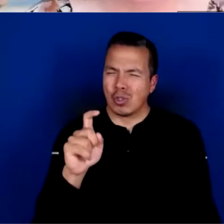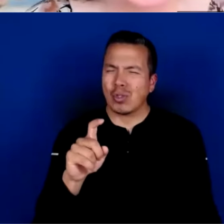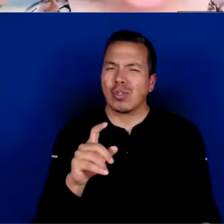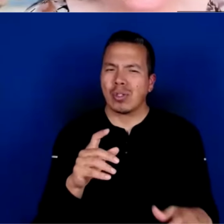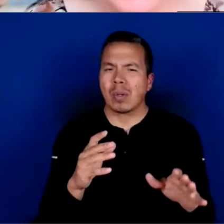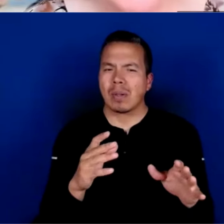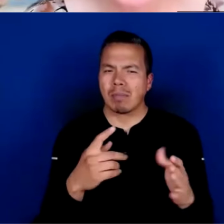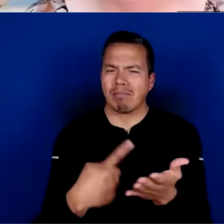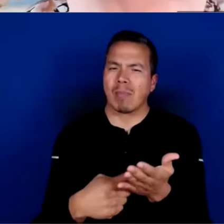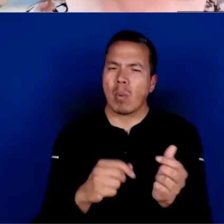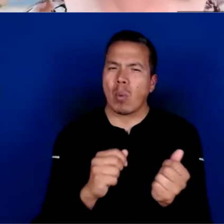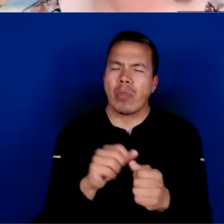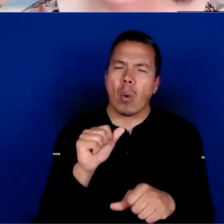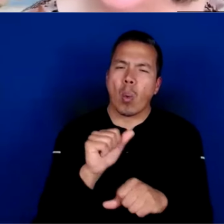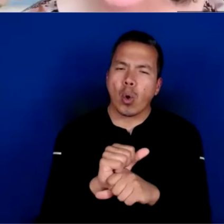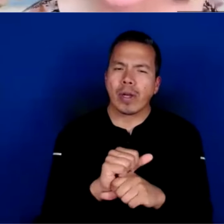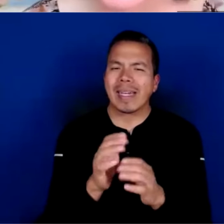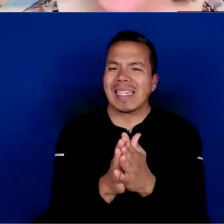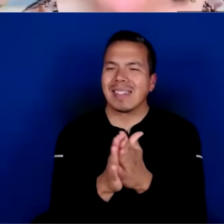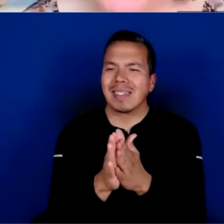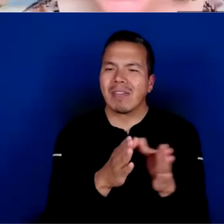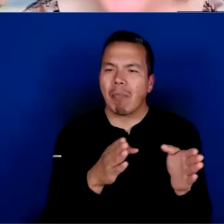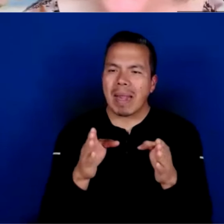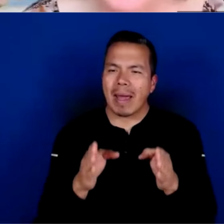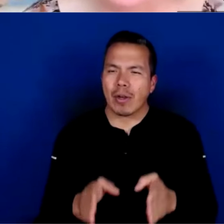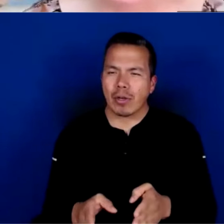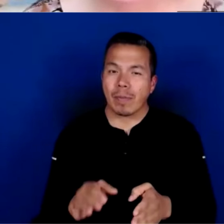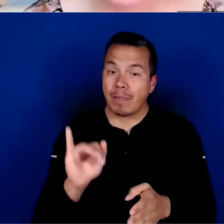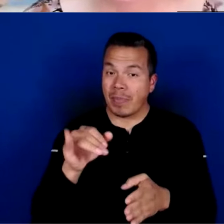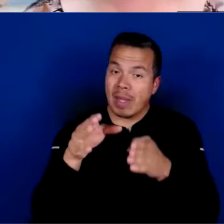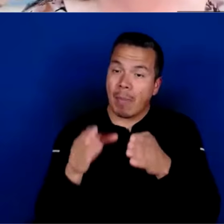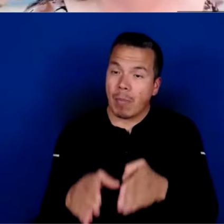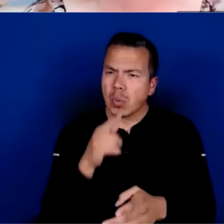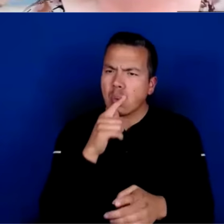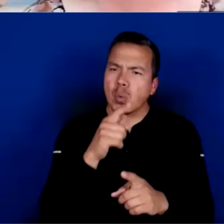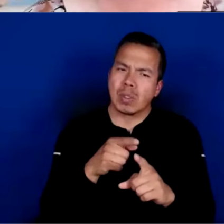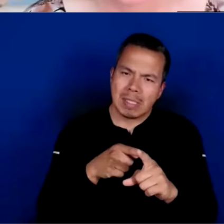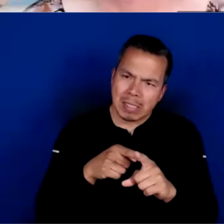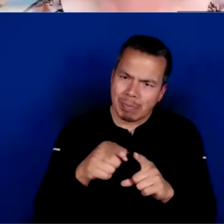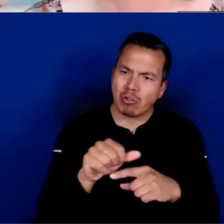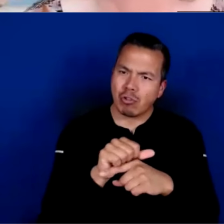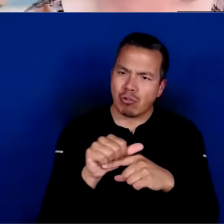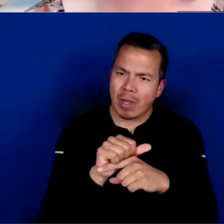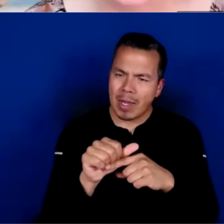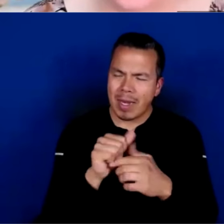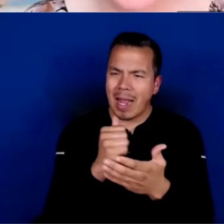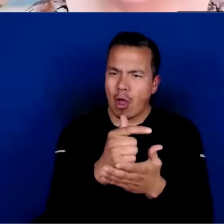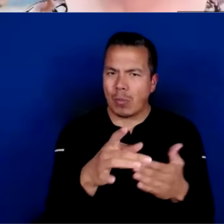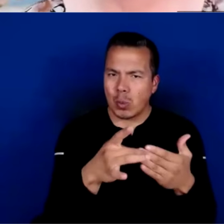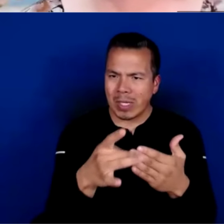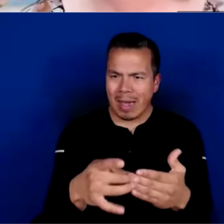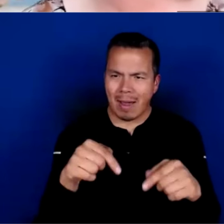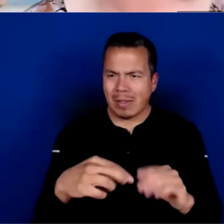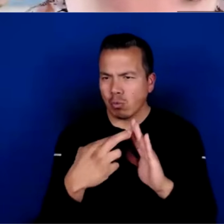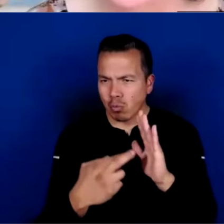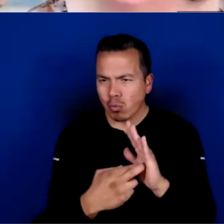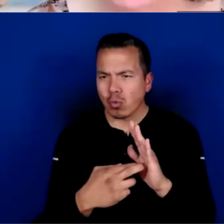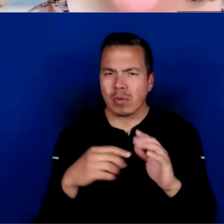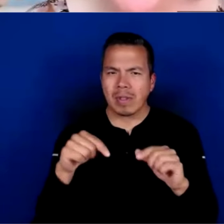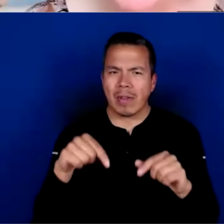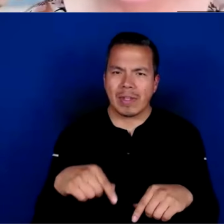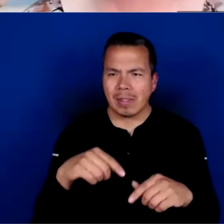who is specially trained and can actually help you understand how these rules work for you. Because I can